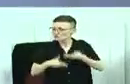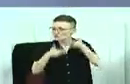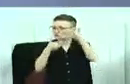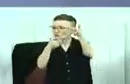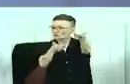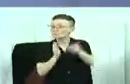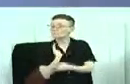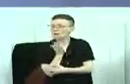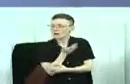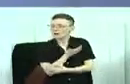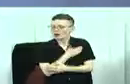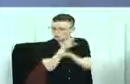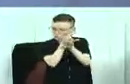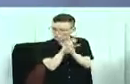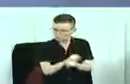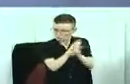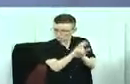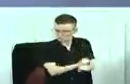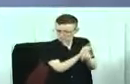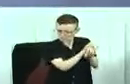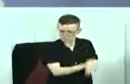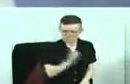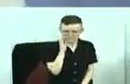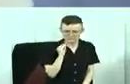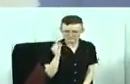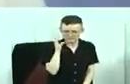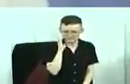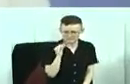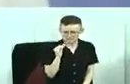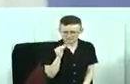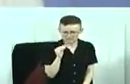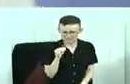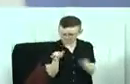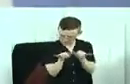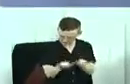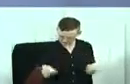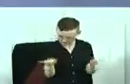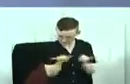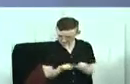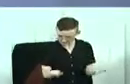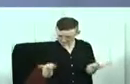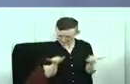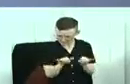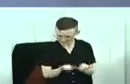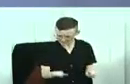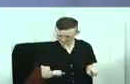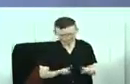experienced. But we never do it the same, because the same people are never in the room.